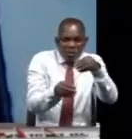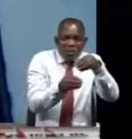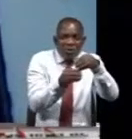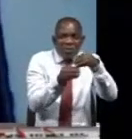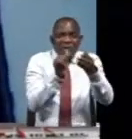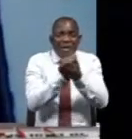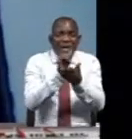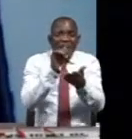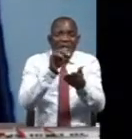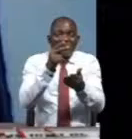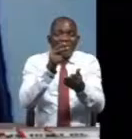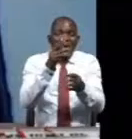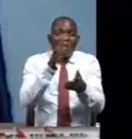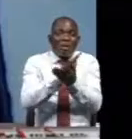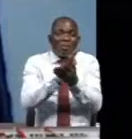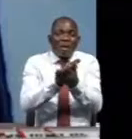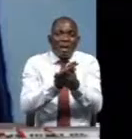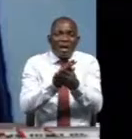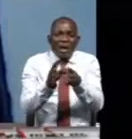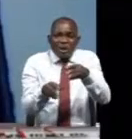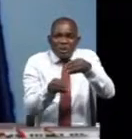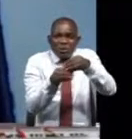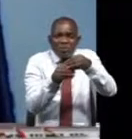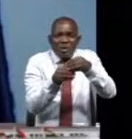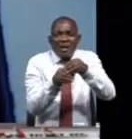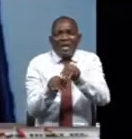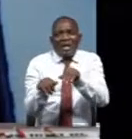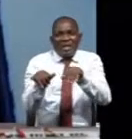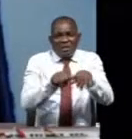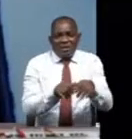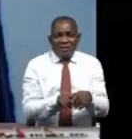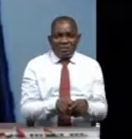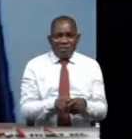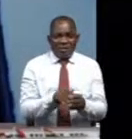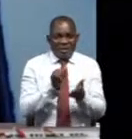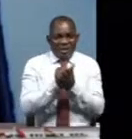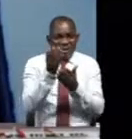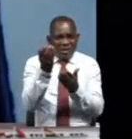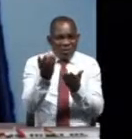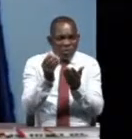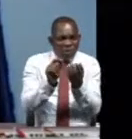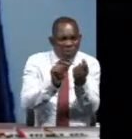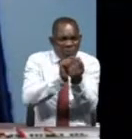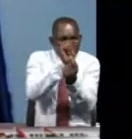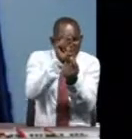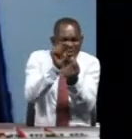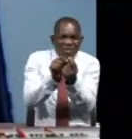that second summary sheet was the same. That was the specific fraud.